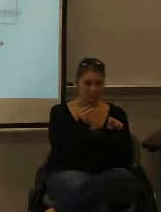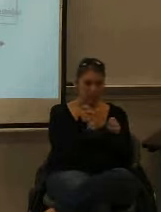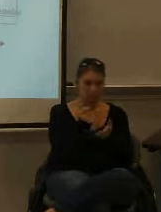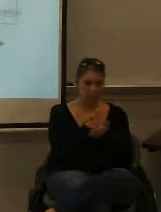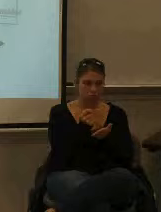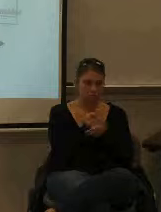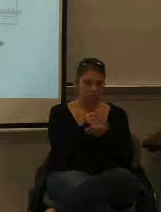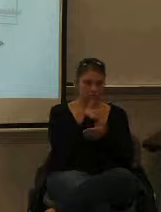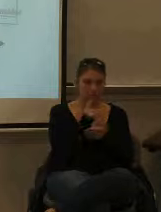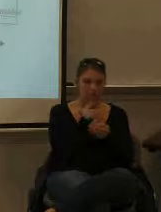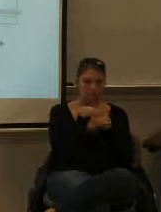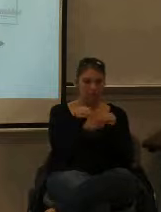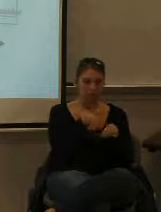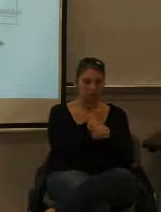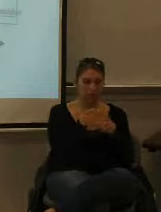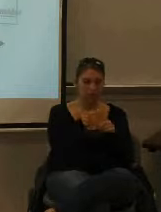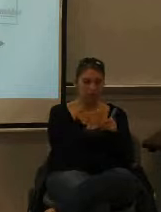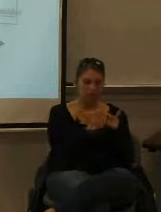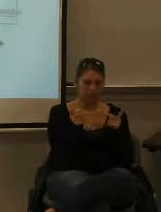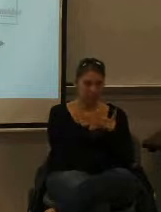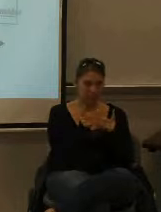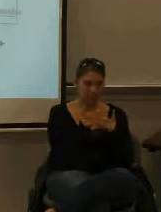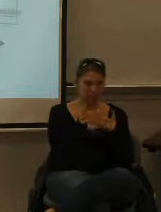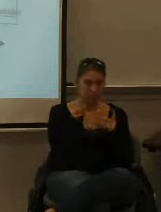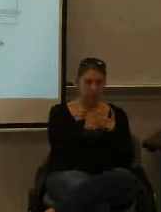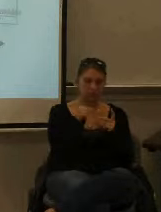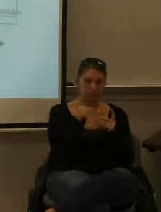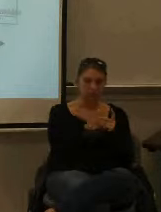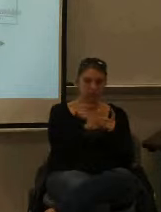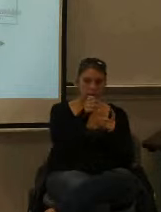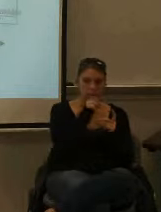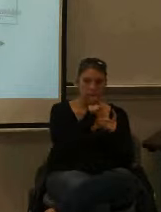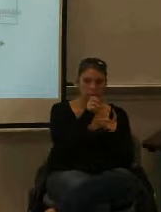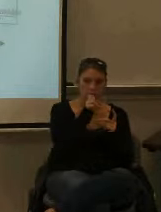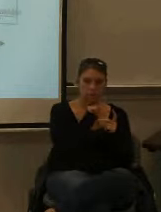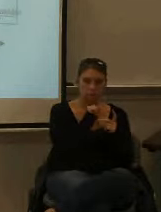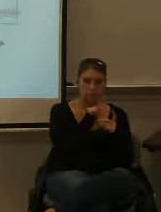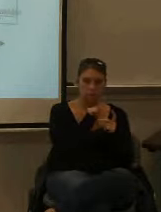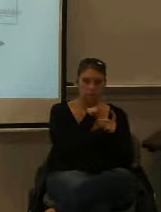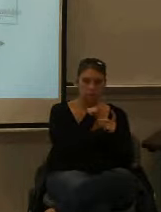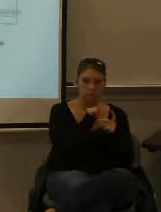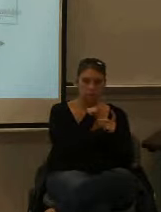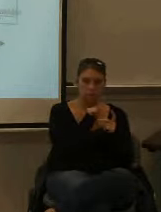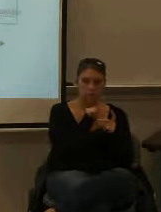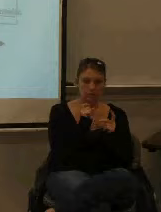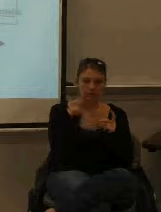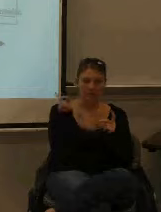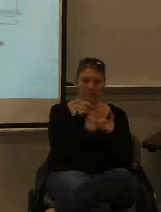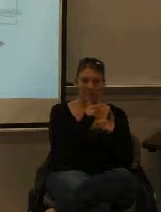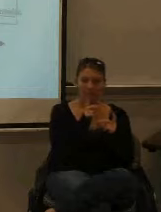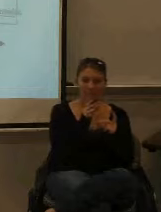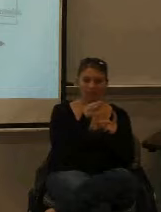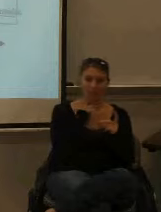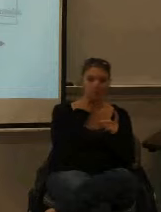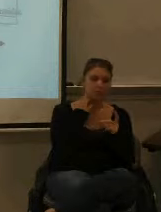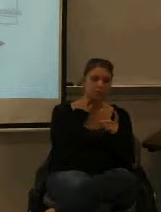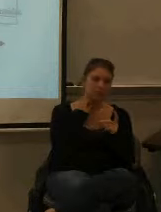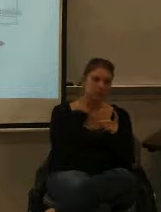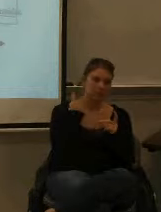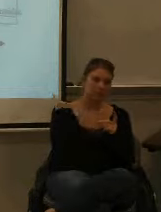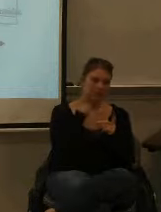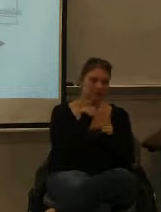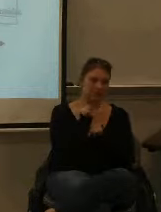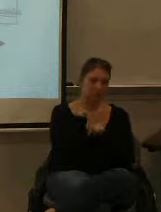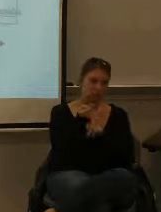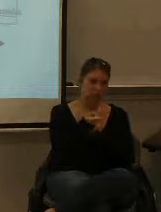then being put into place. And so this is the situation